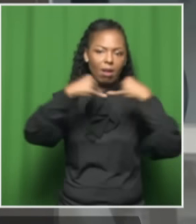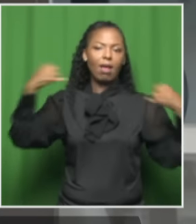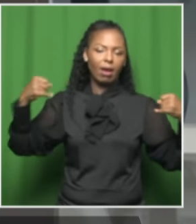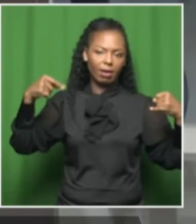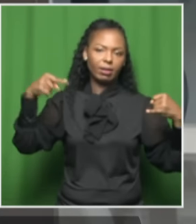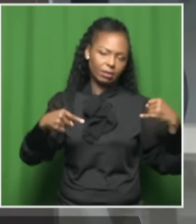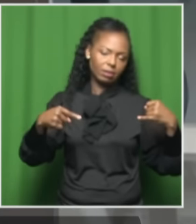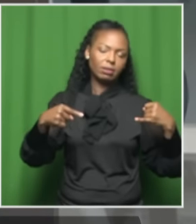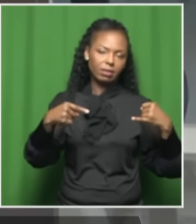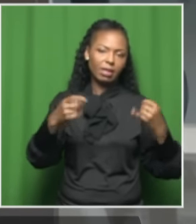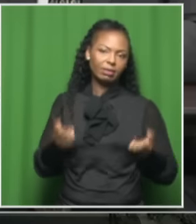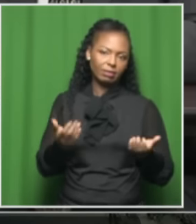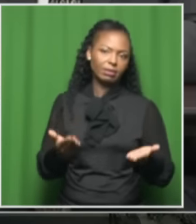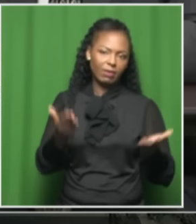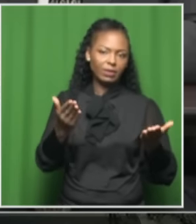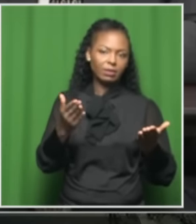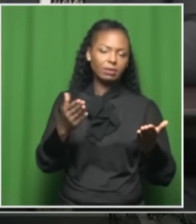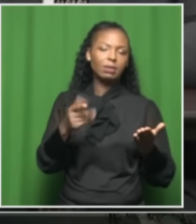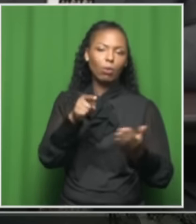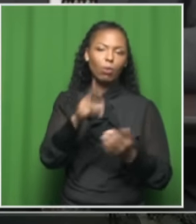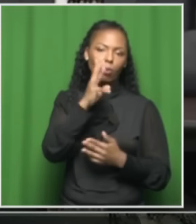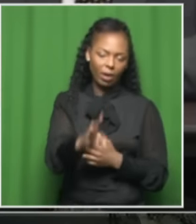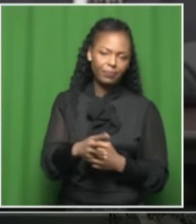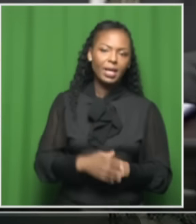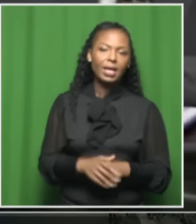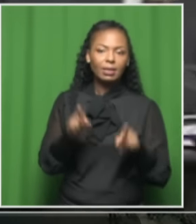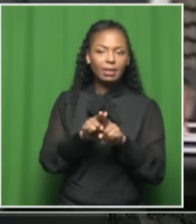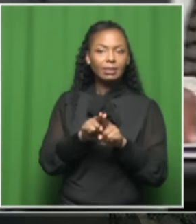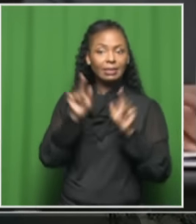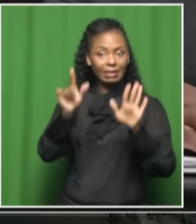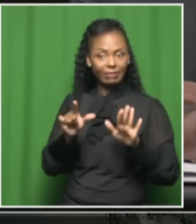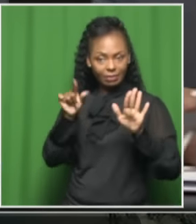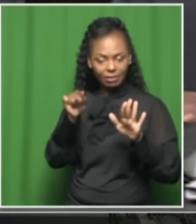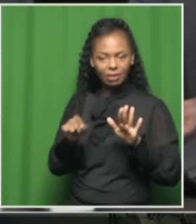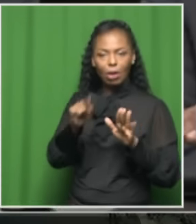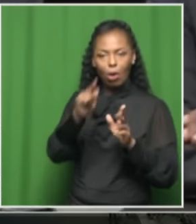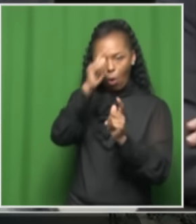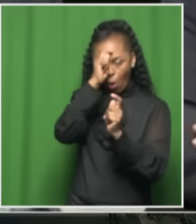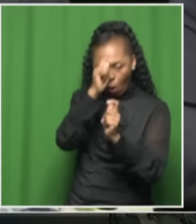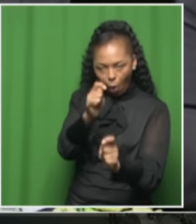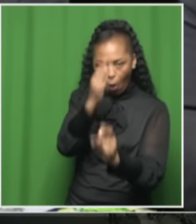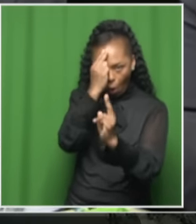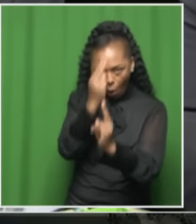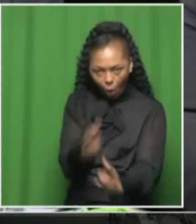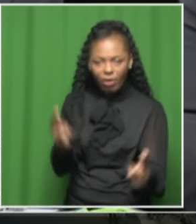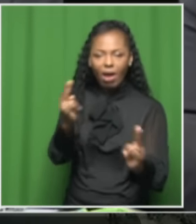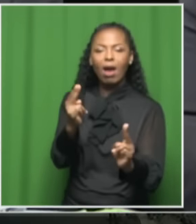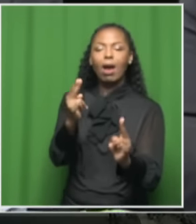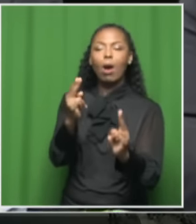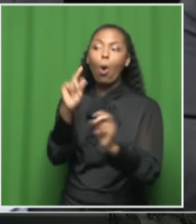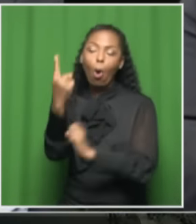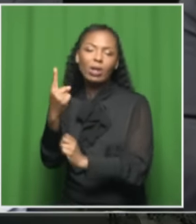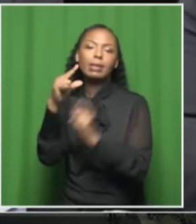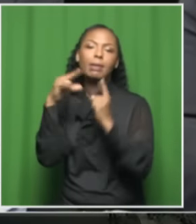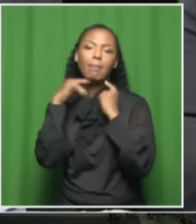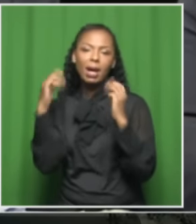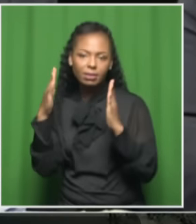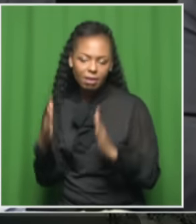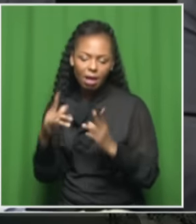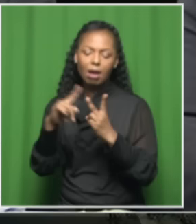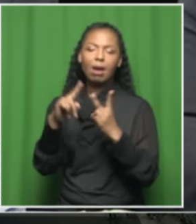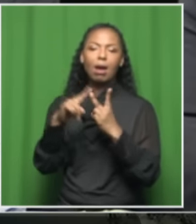on the 17th, we'll also have another honoring service where mainly pastors and people in ministry, in the political